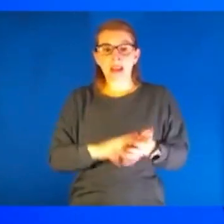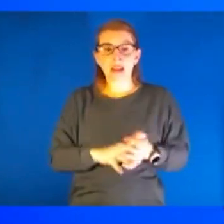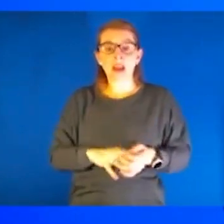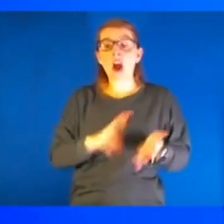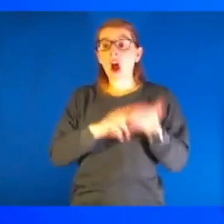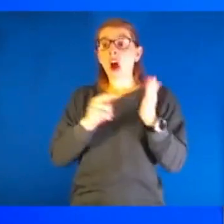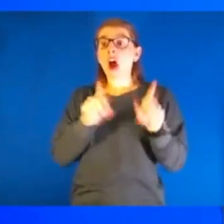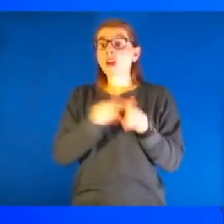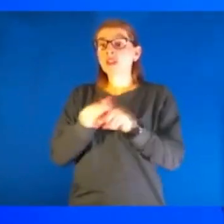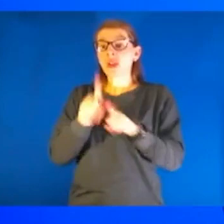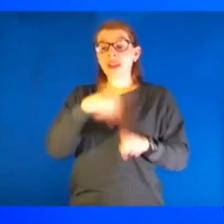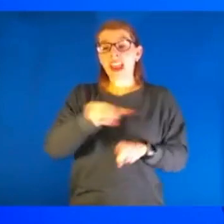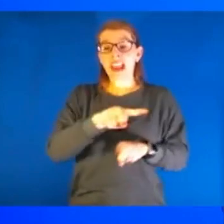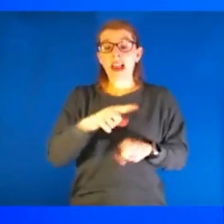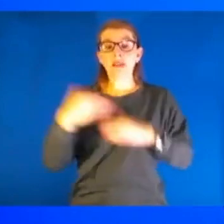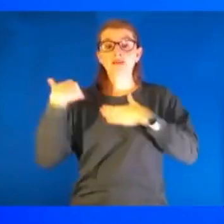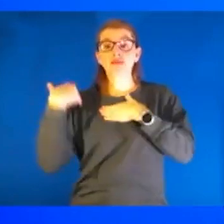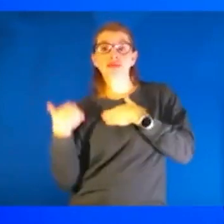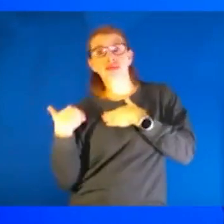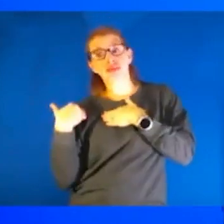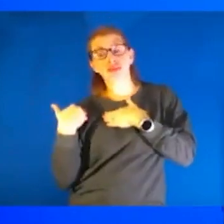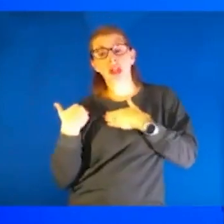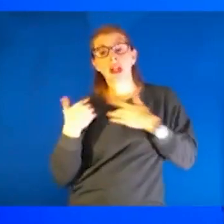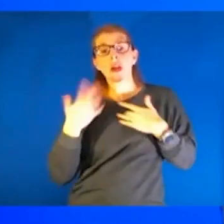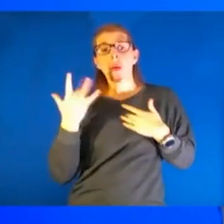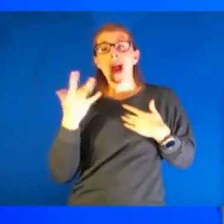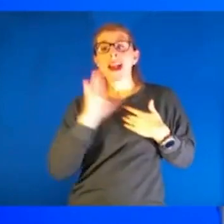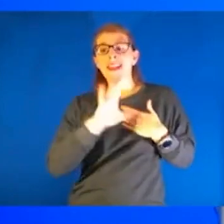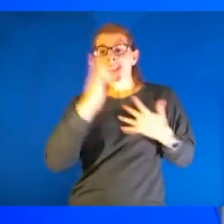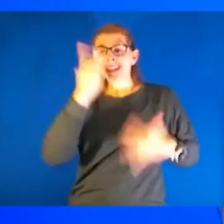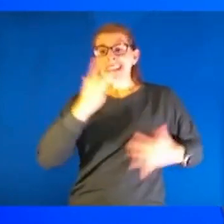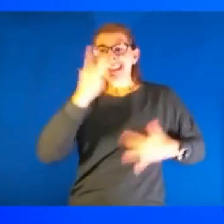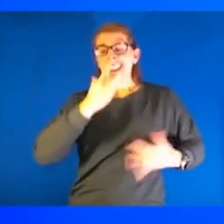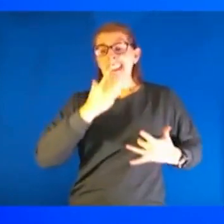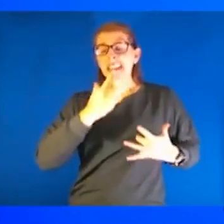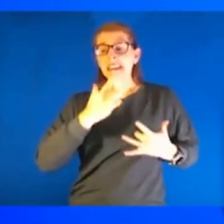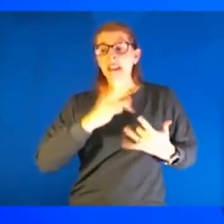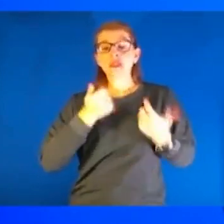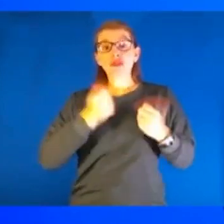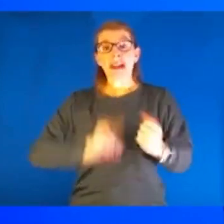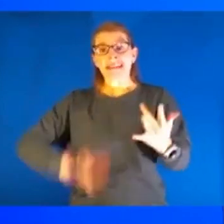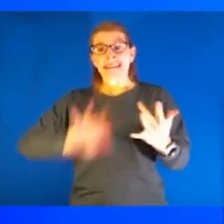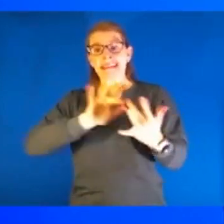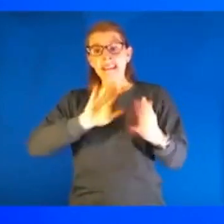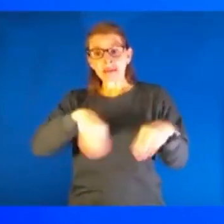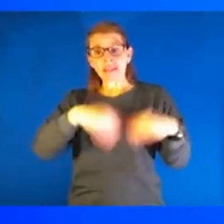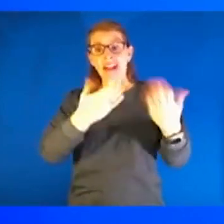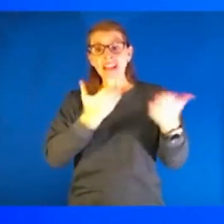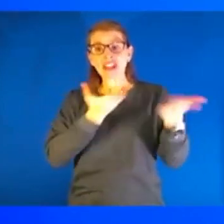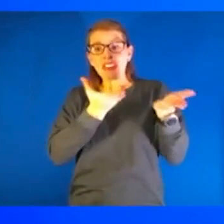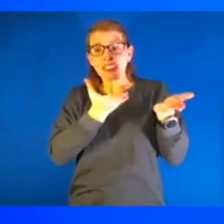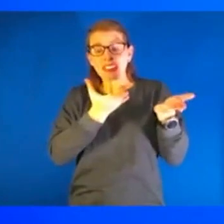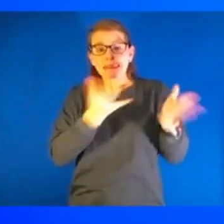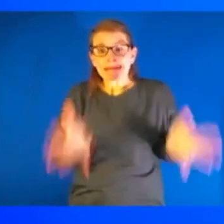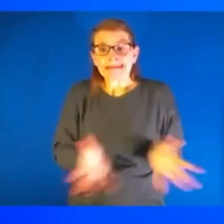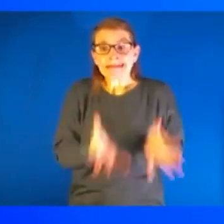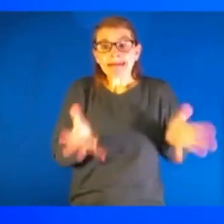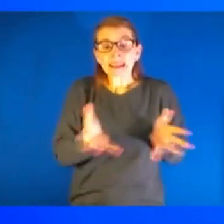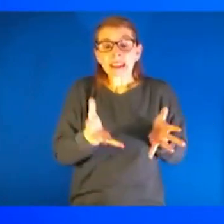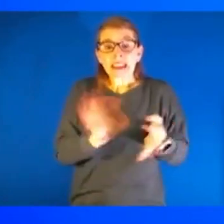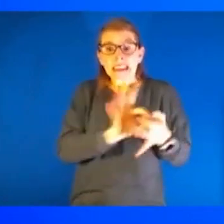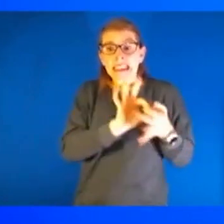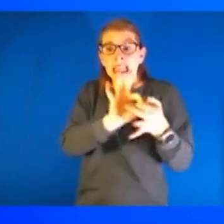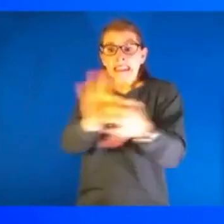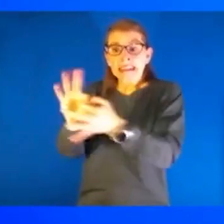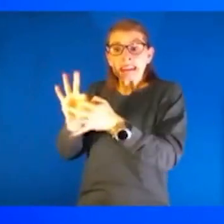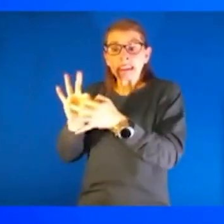disease and trying to deal with that. So yes, reaching out and trying to provide services and to encourage people to stay connected both